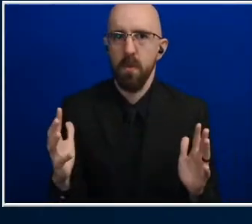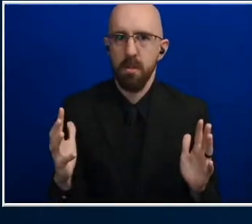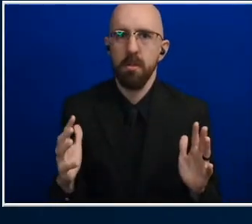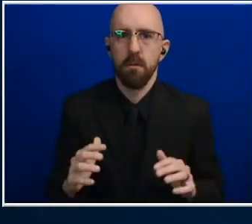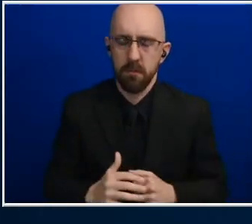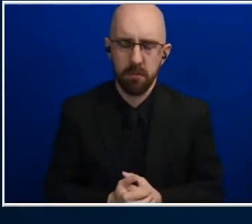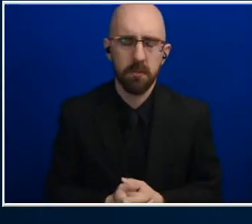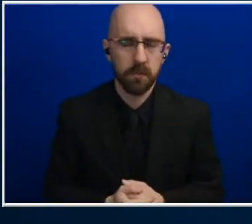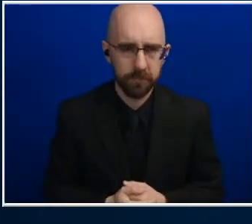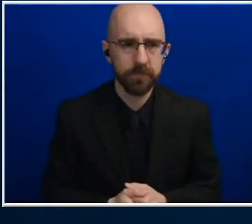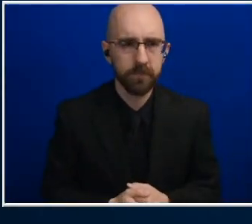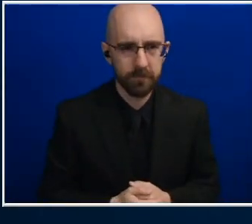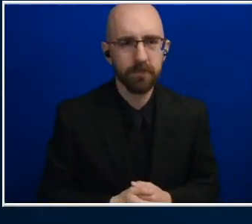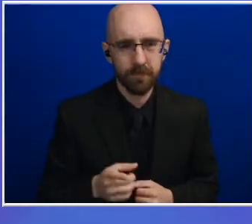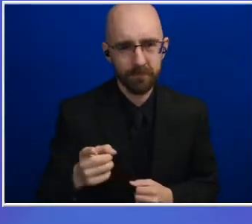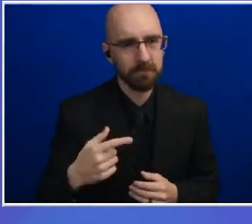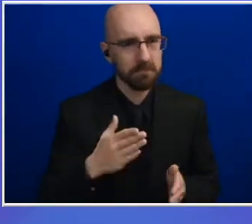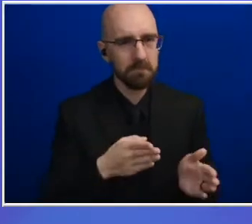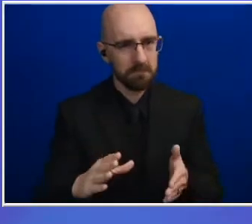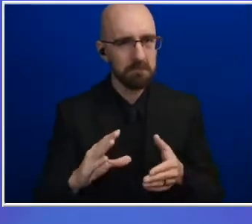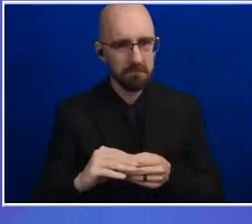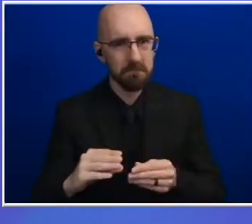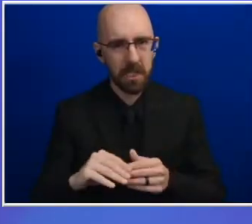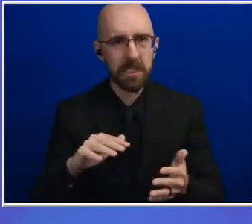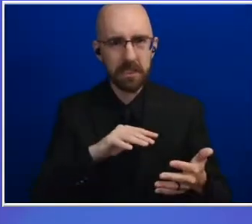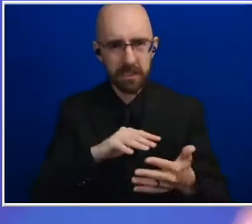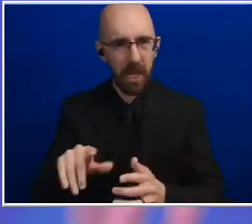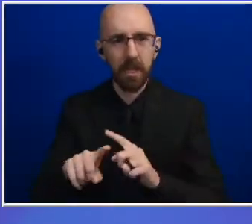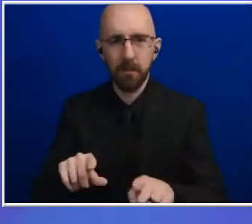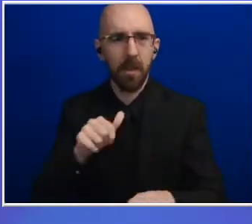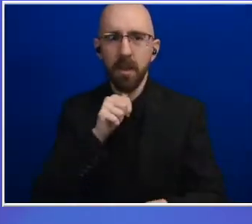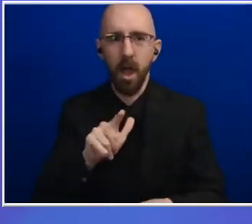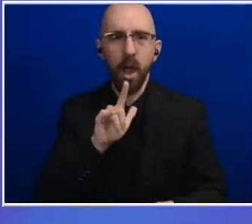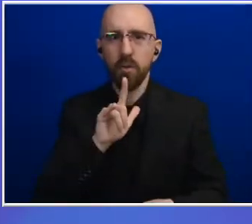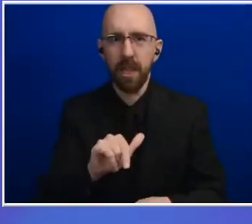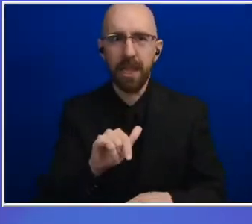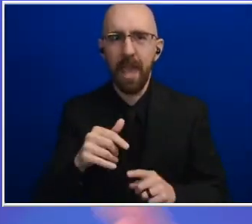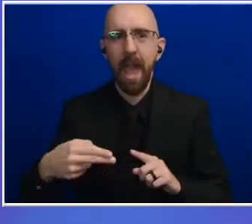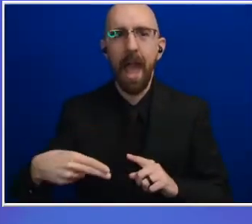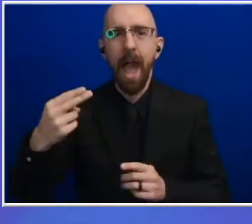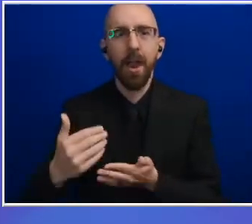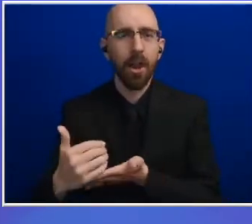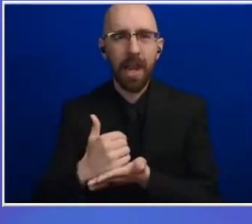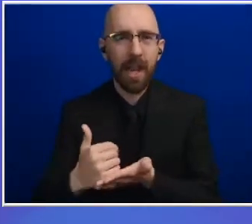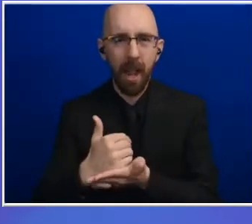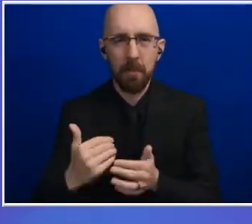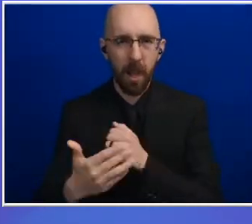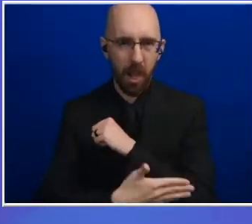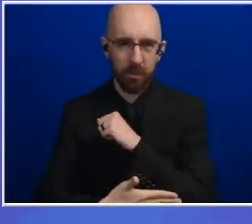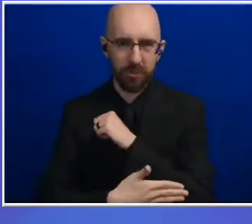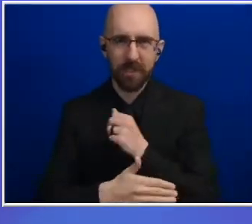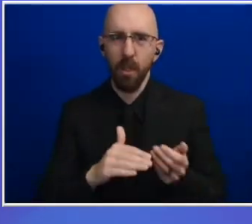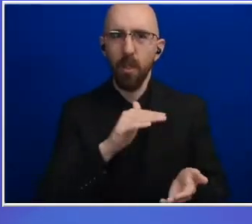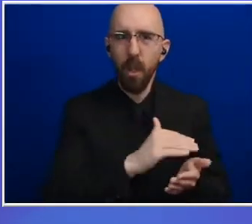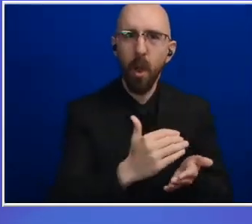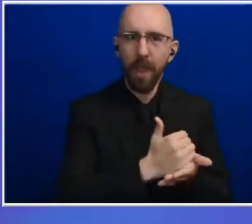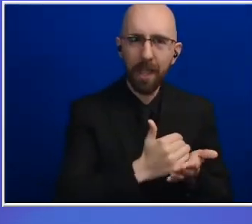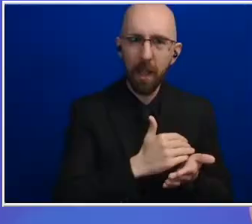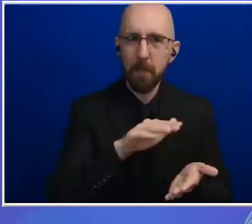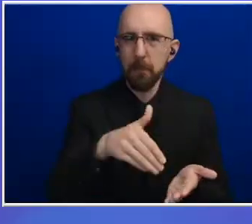Yeah, so I was going to say there are studies, but they've not been really in the higher income countries. It was low income, middle income countries to show